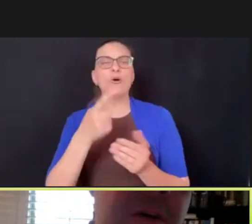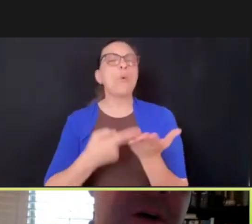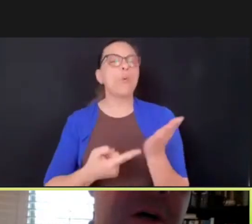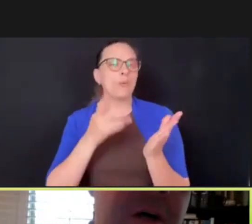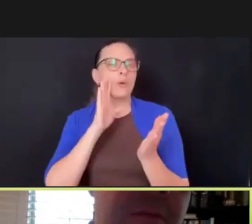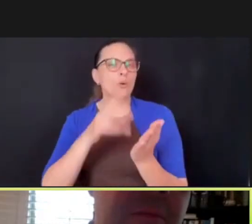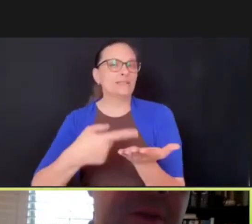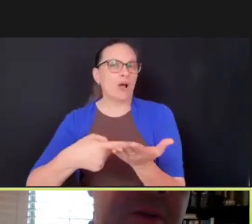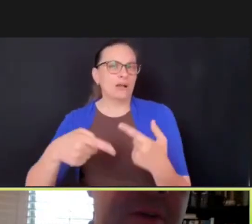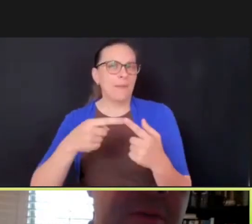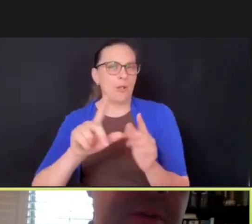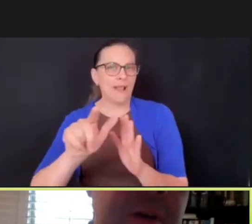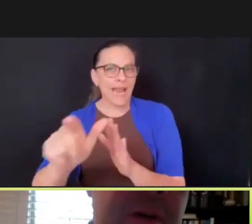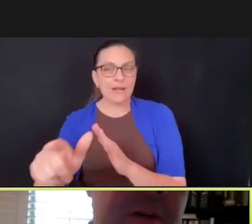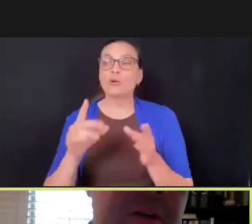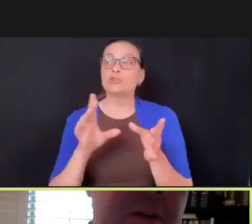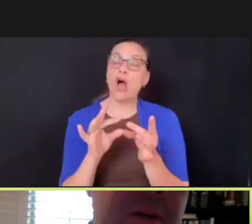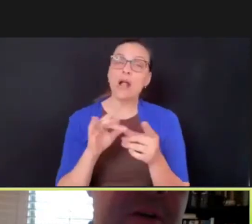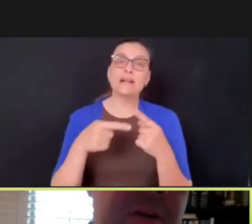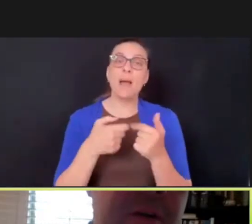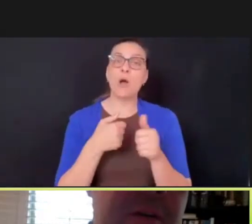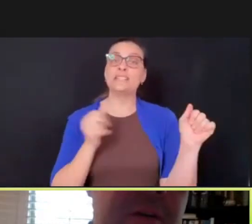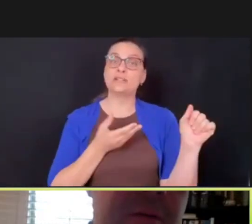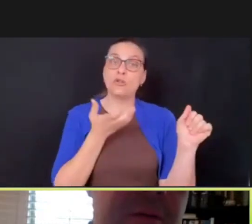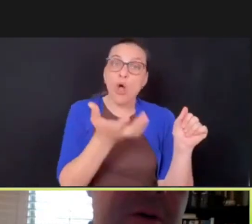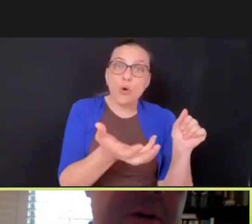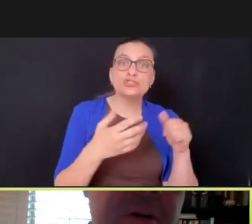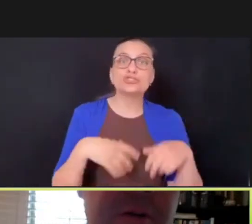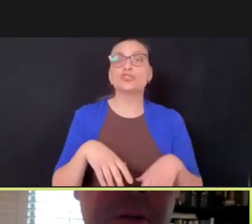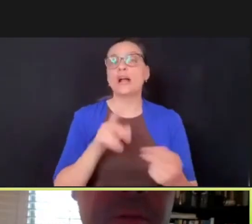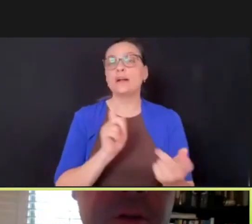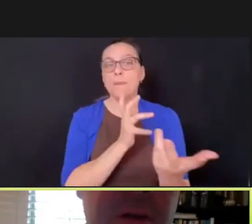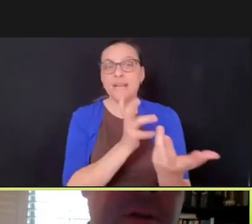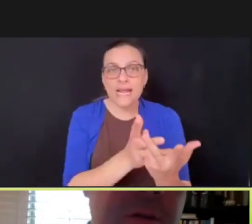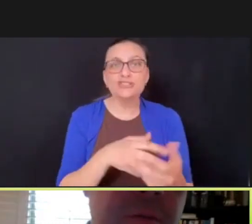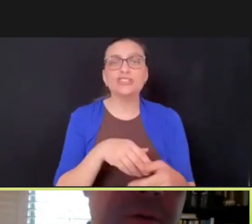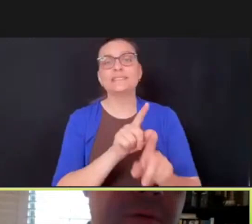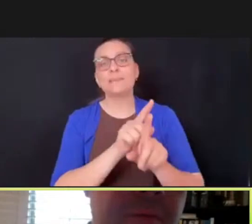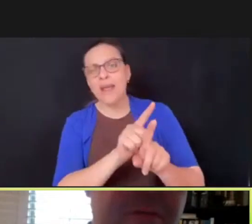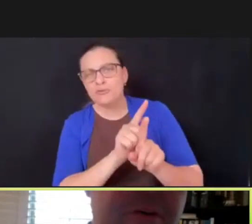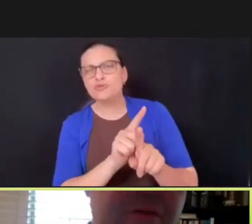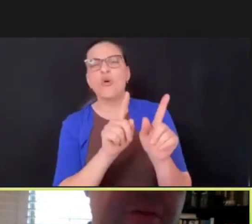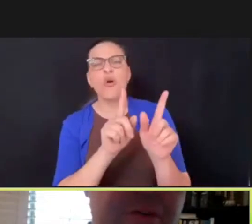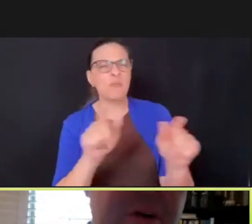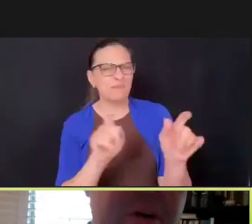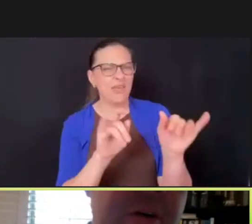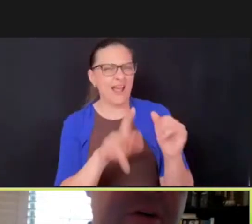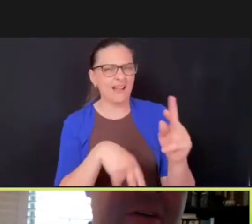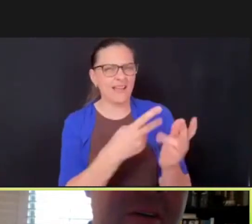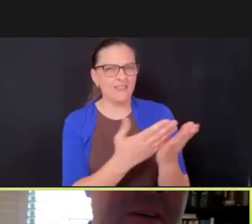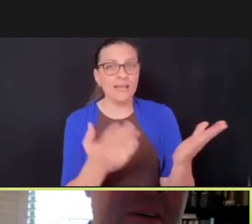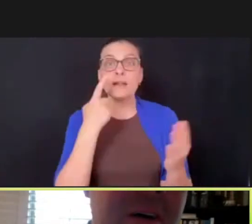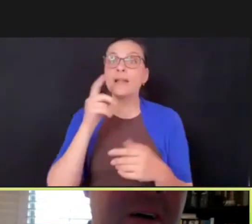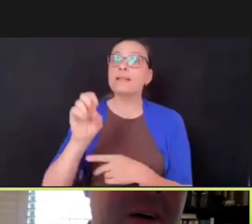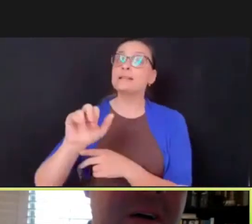accommodations, mentorship, and that kind of thing. And I think Sarah will get into this, but I think another very real